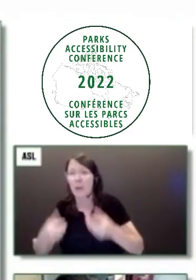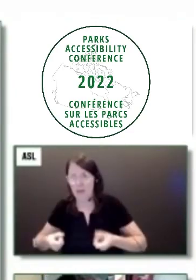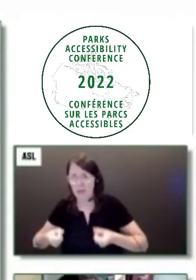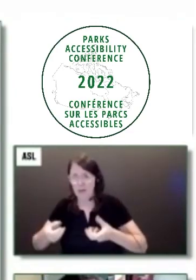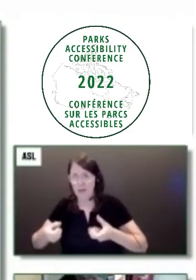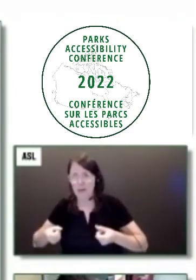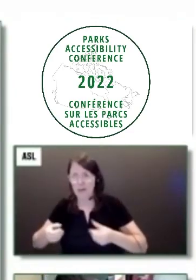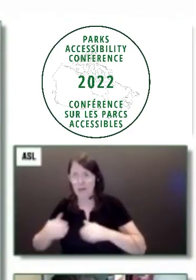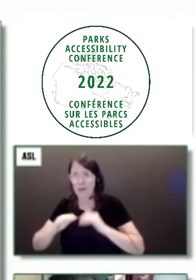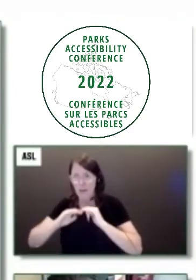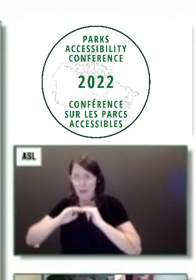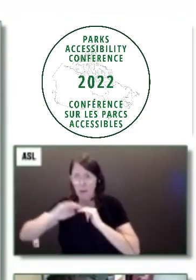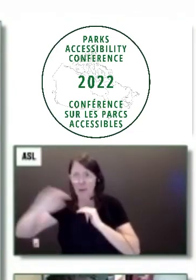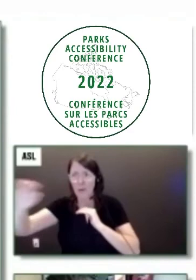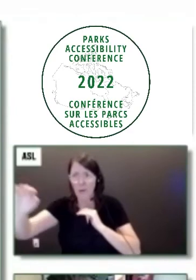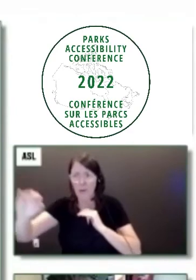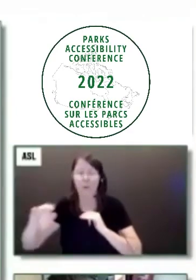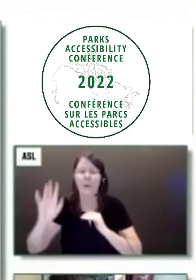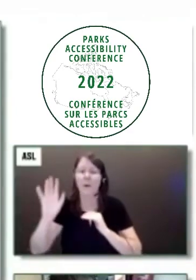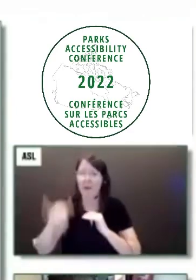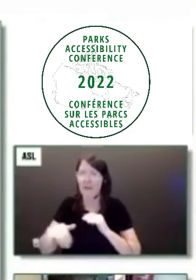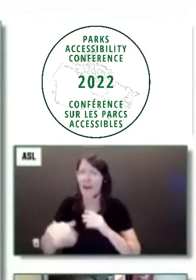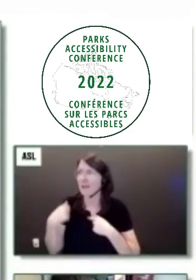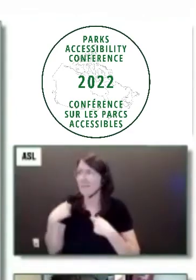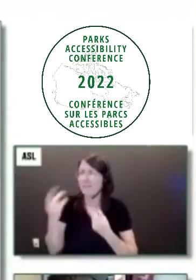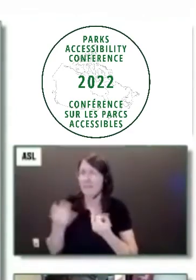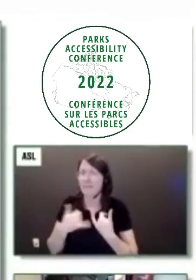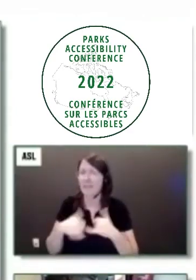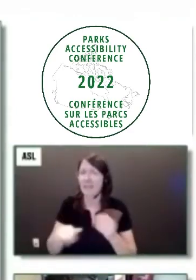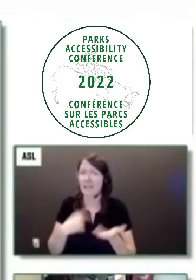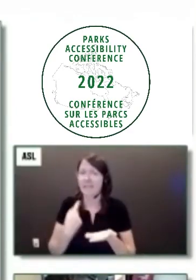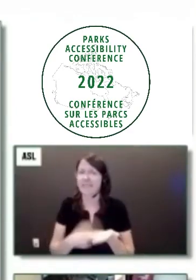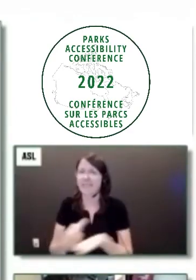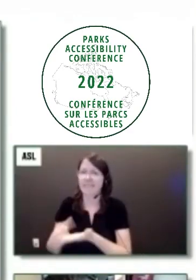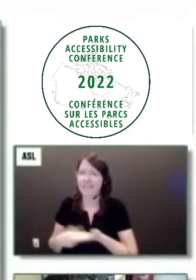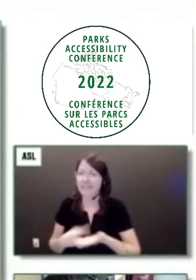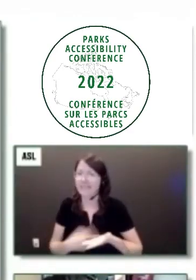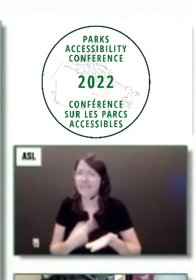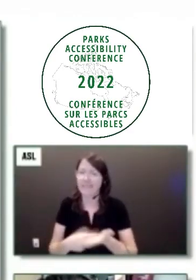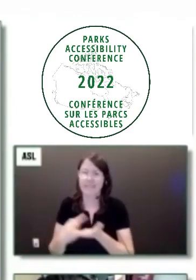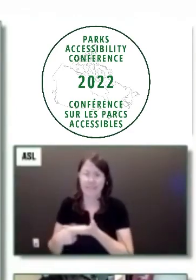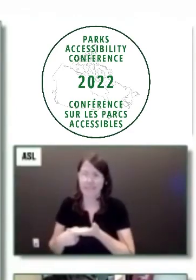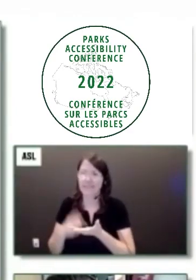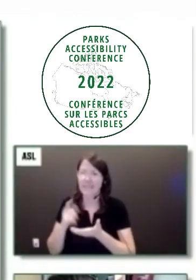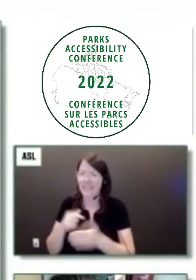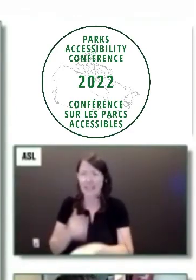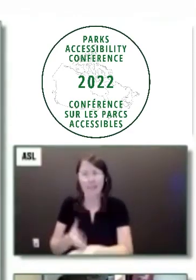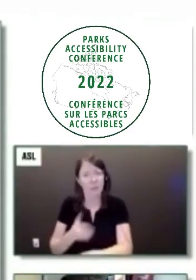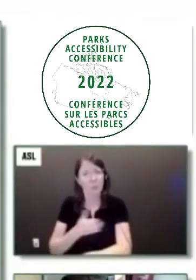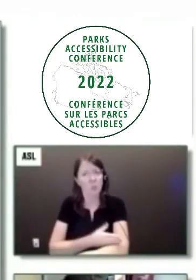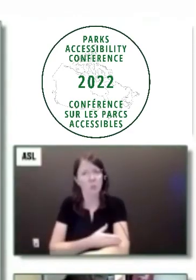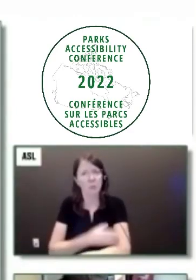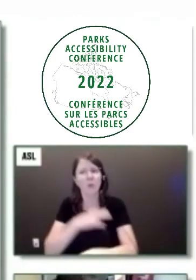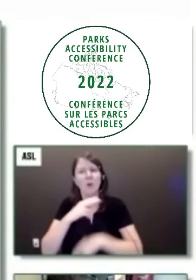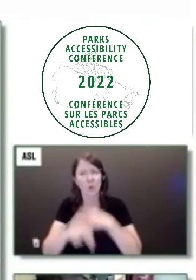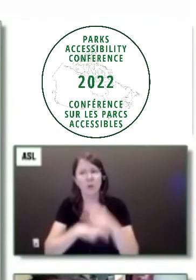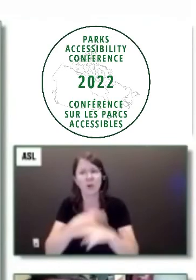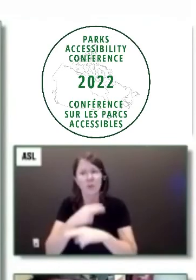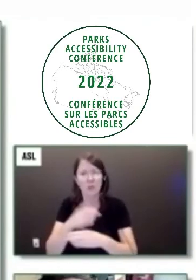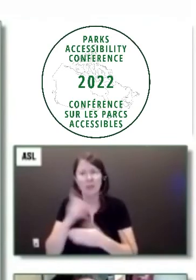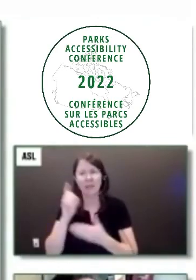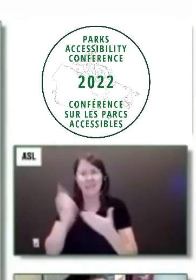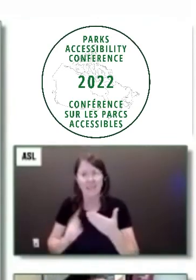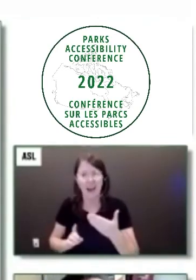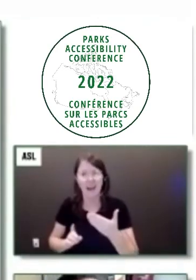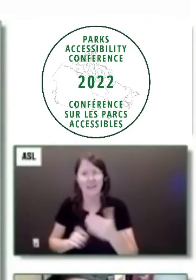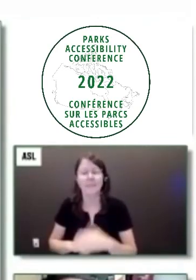an ongoing source of discussion about doing better around universal design in our community.